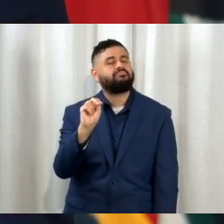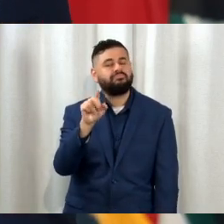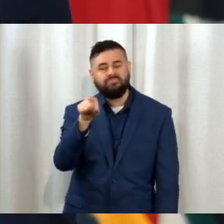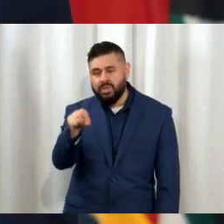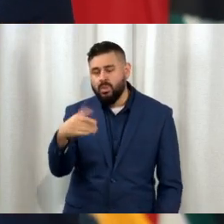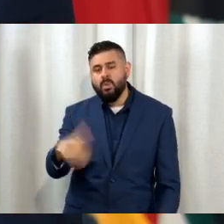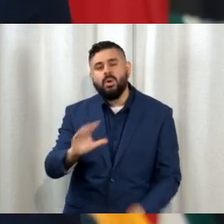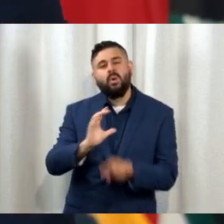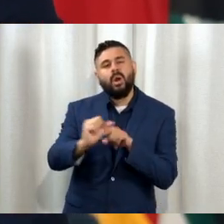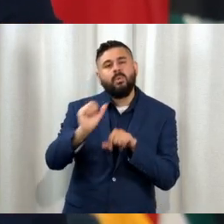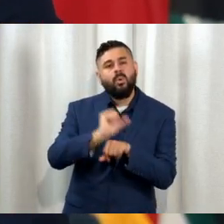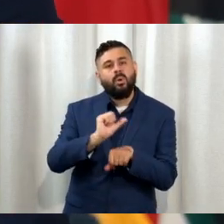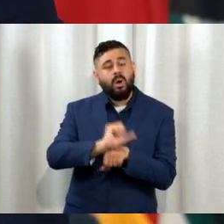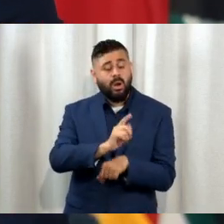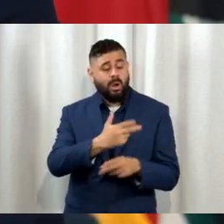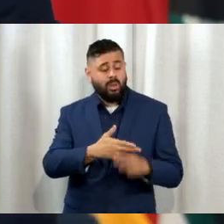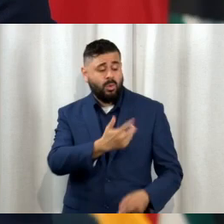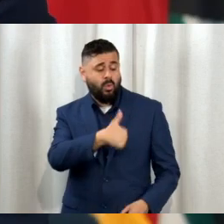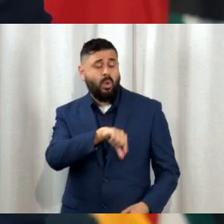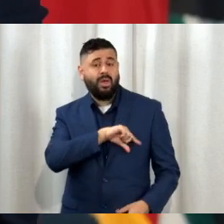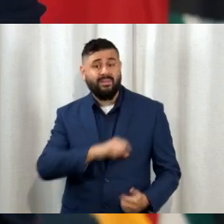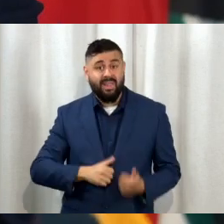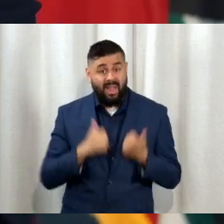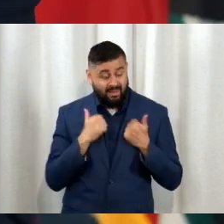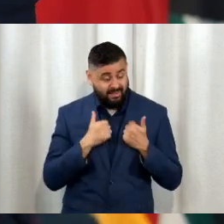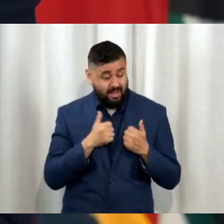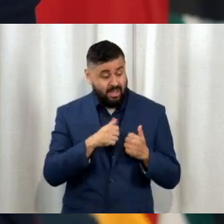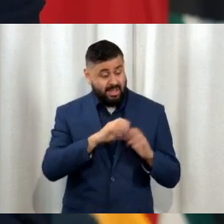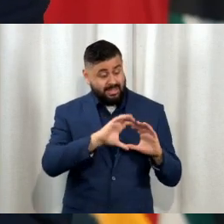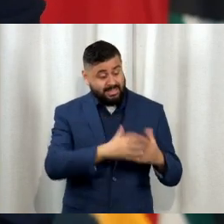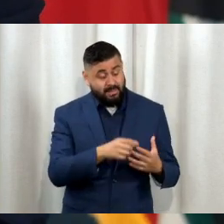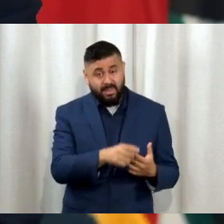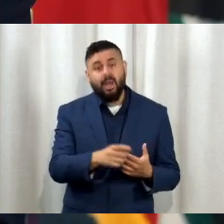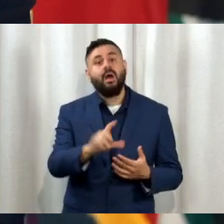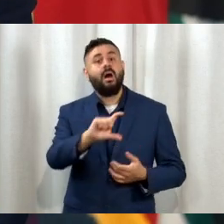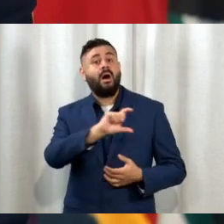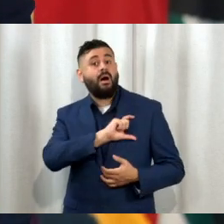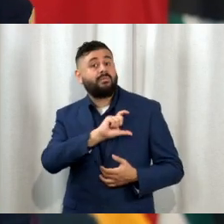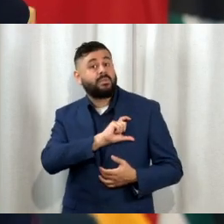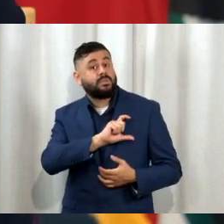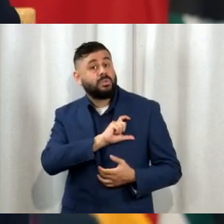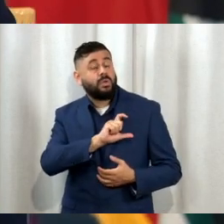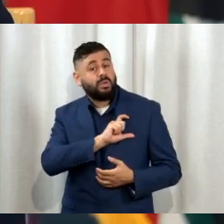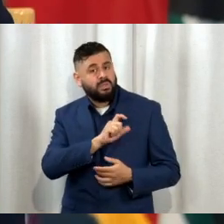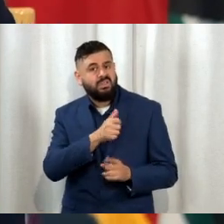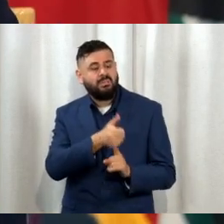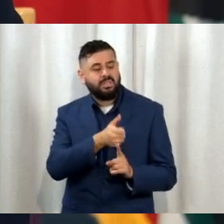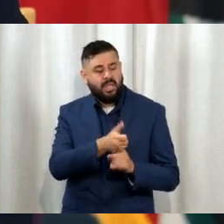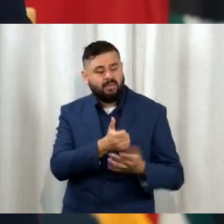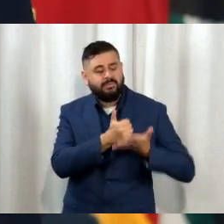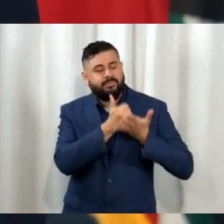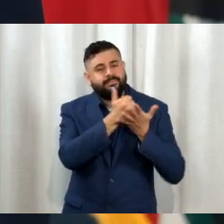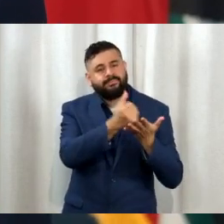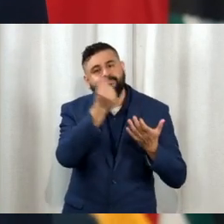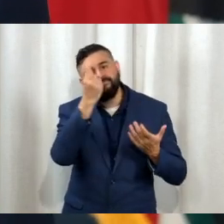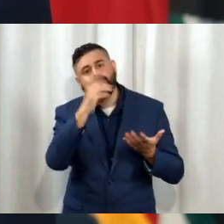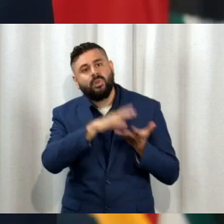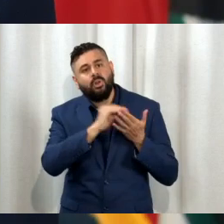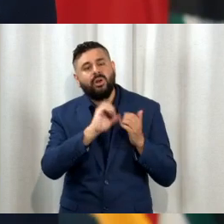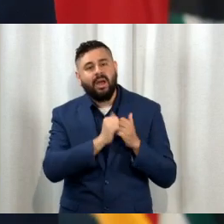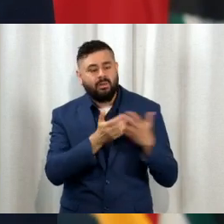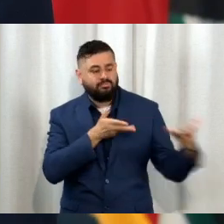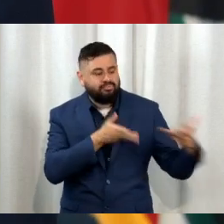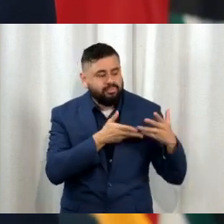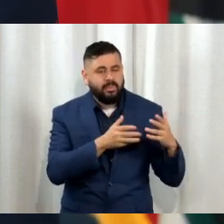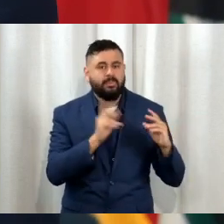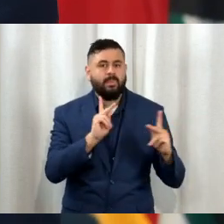terms of the quality of life team. These are specially trained police officers that work with individuals experiencing homelessness in our community. She also